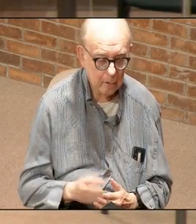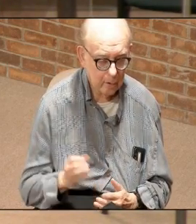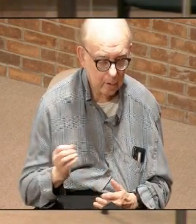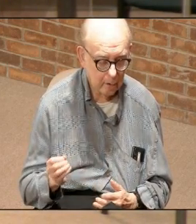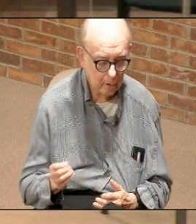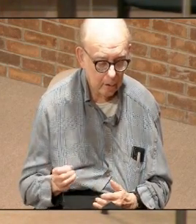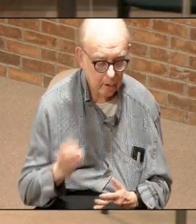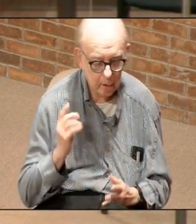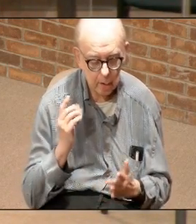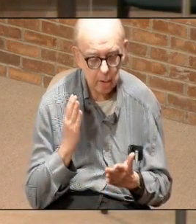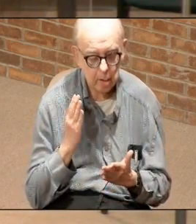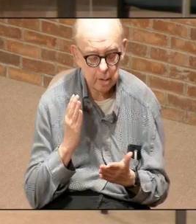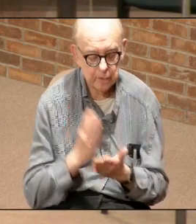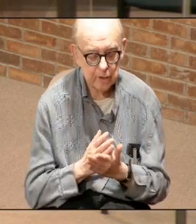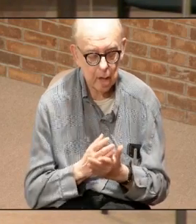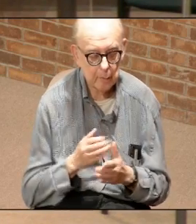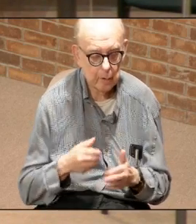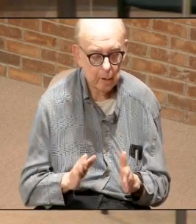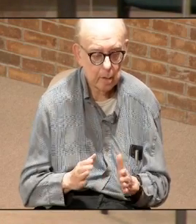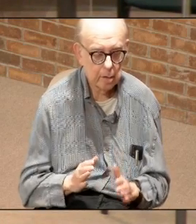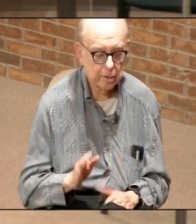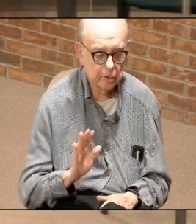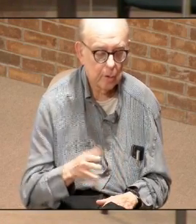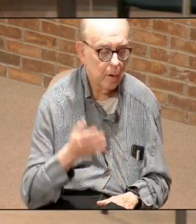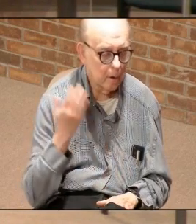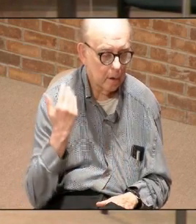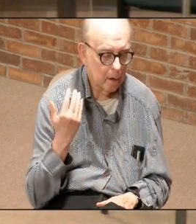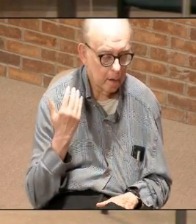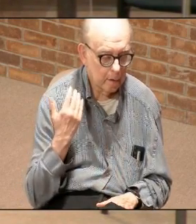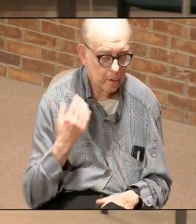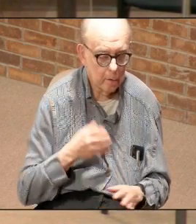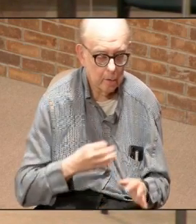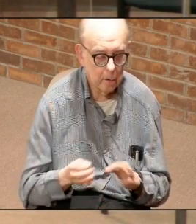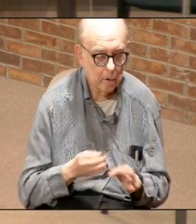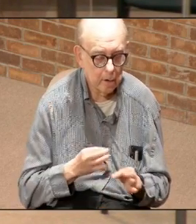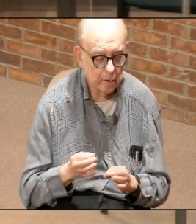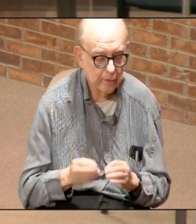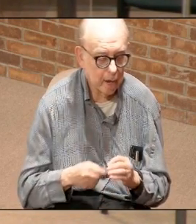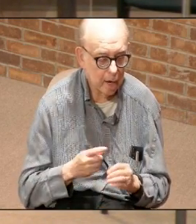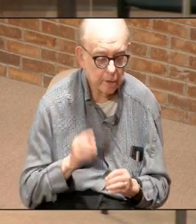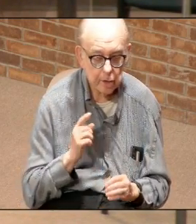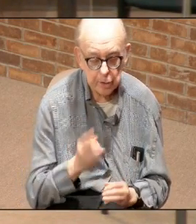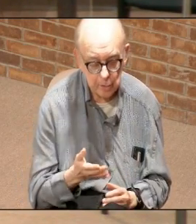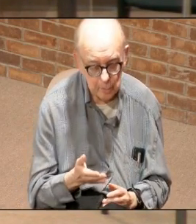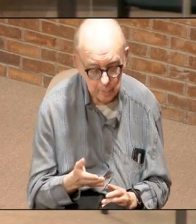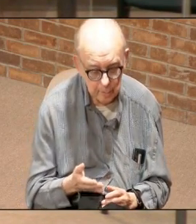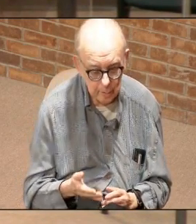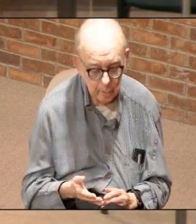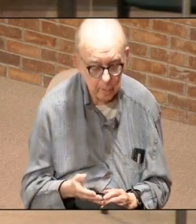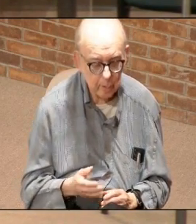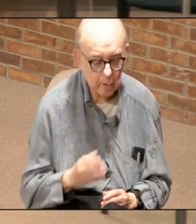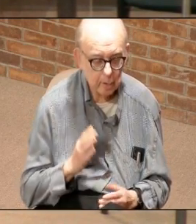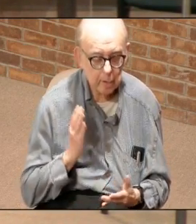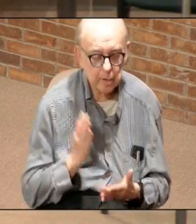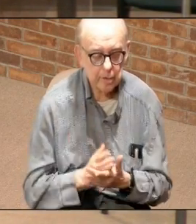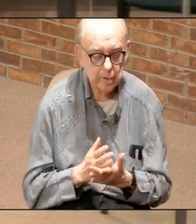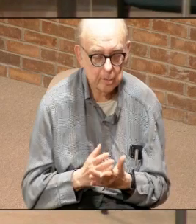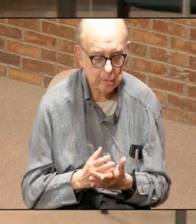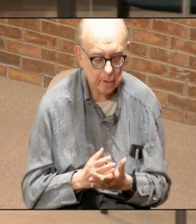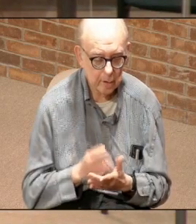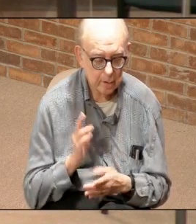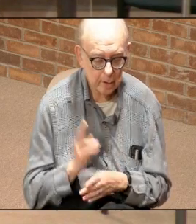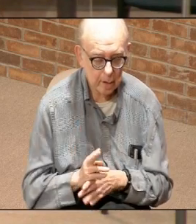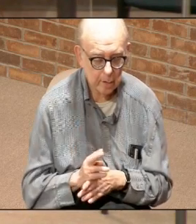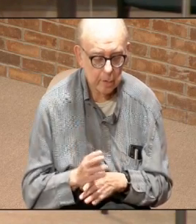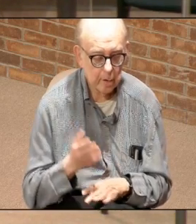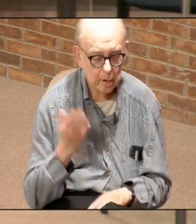So quit letting your past define who you are. And quit